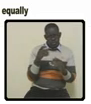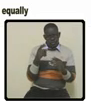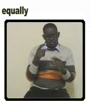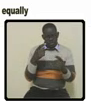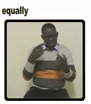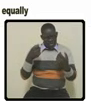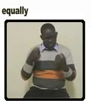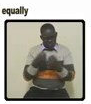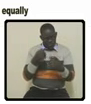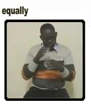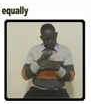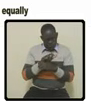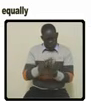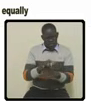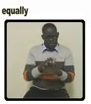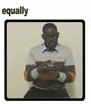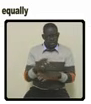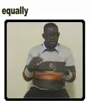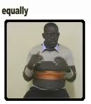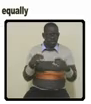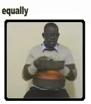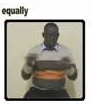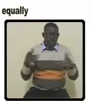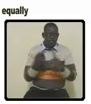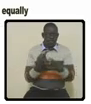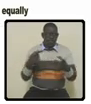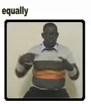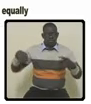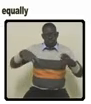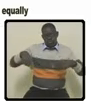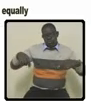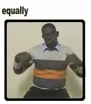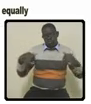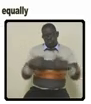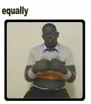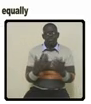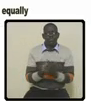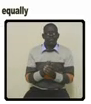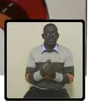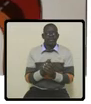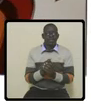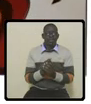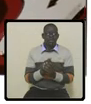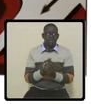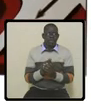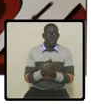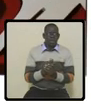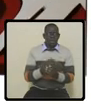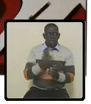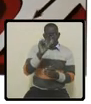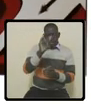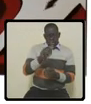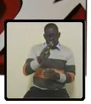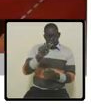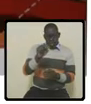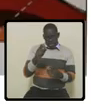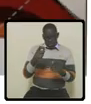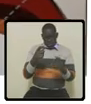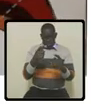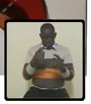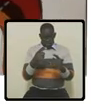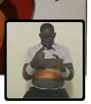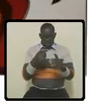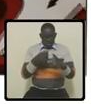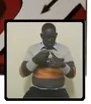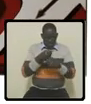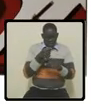very strong force was applied equally from both sides. And the asymmetrical overfold occurs when, although there